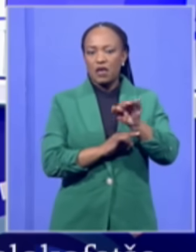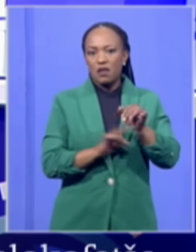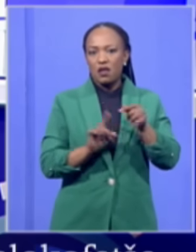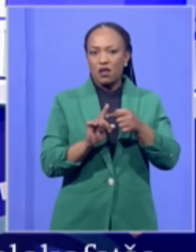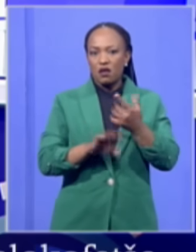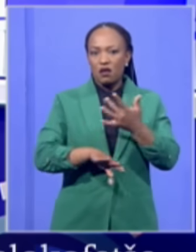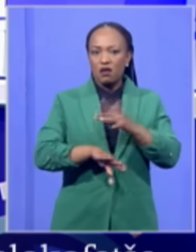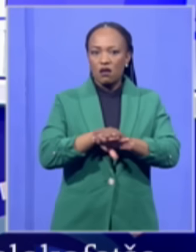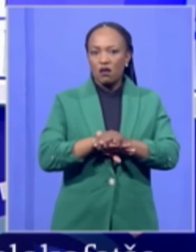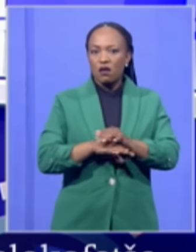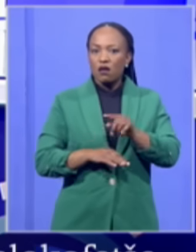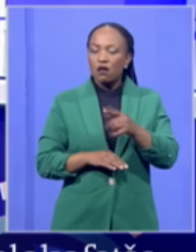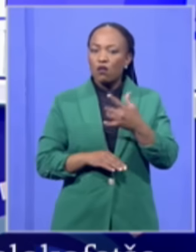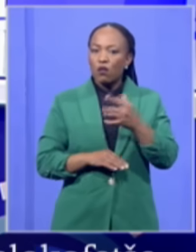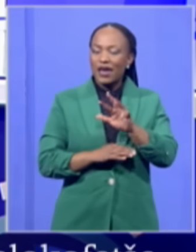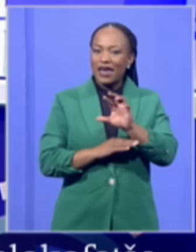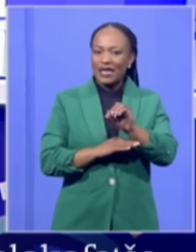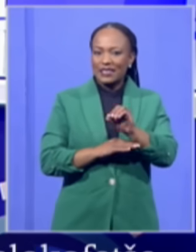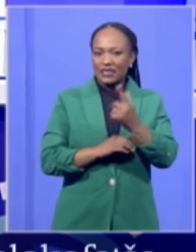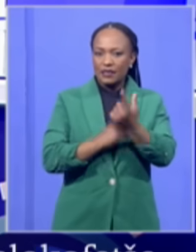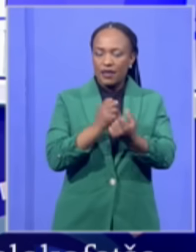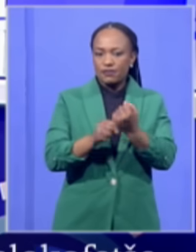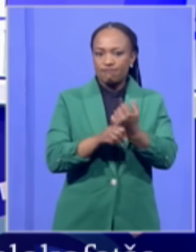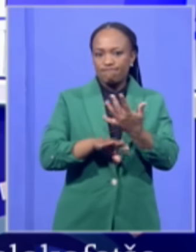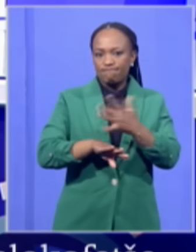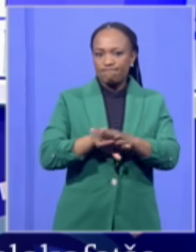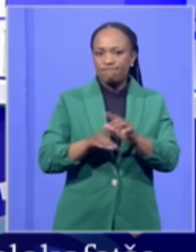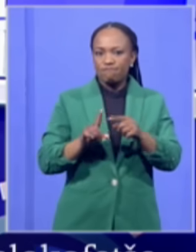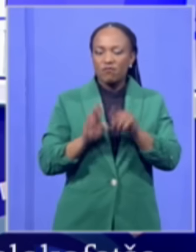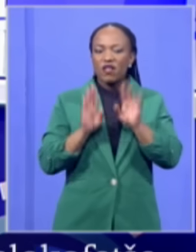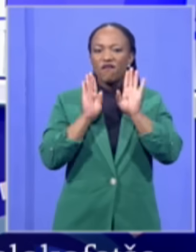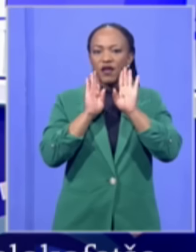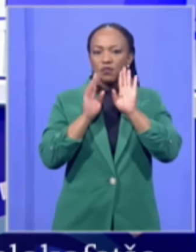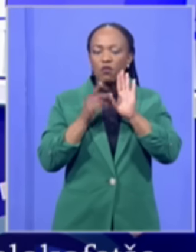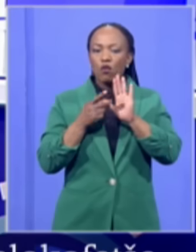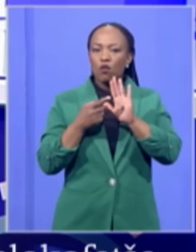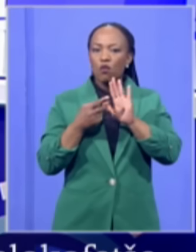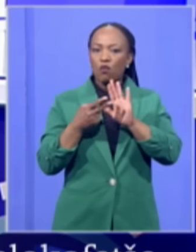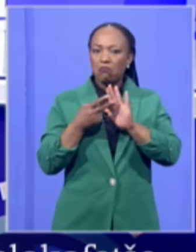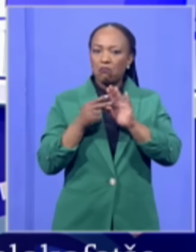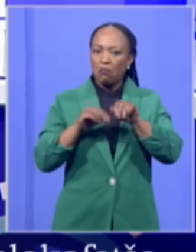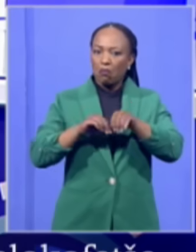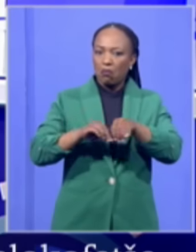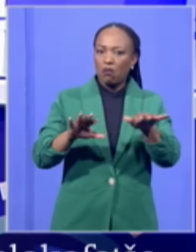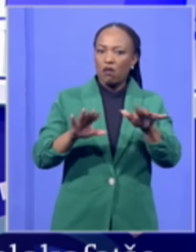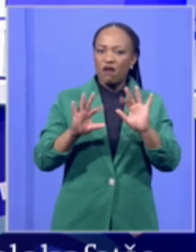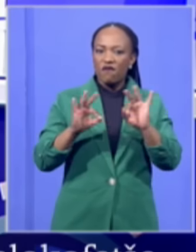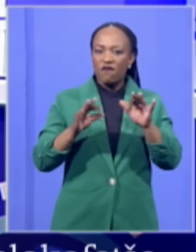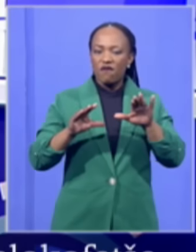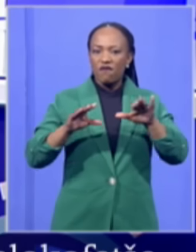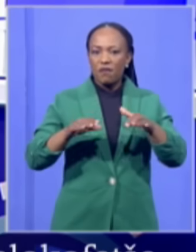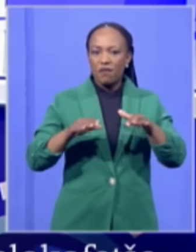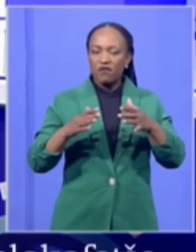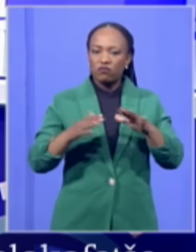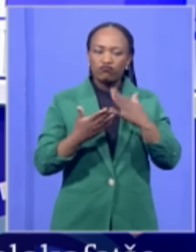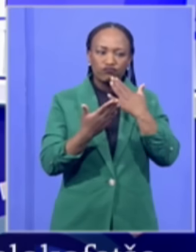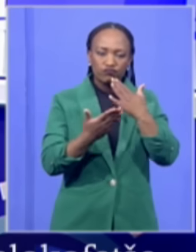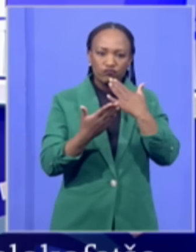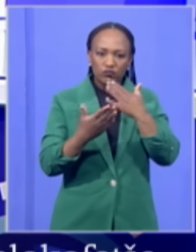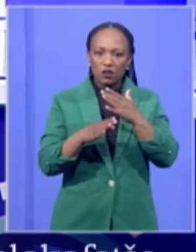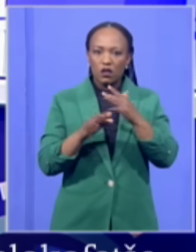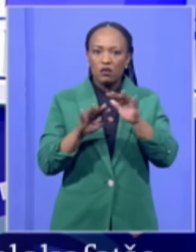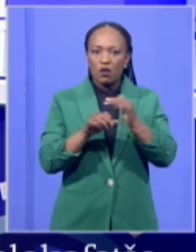e 19 lehu la gagwe le tiišeditšwe letlakaleng la Facebook gomme balapa la gagwe ba lebogile bašomi ba tša